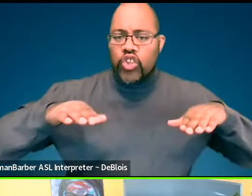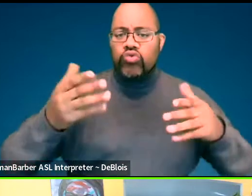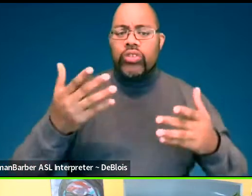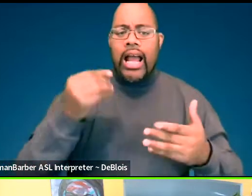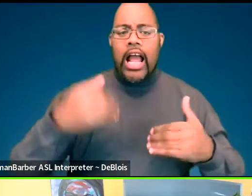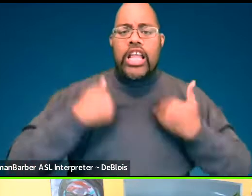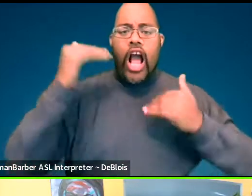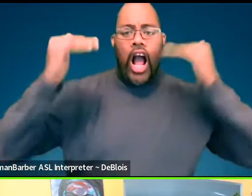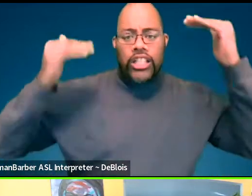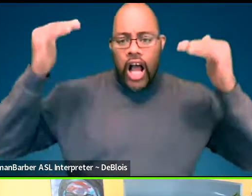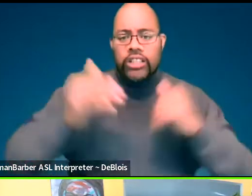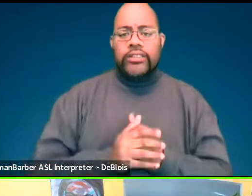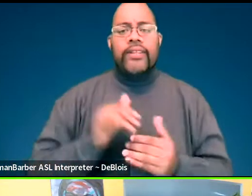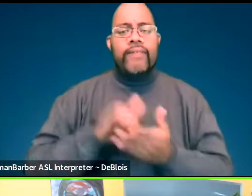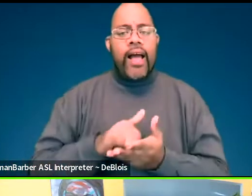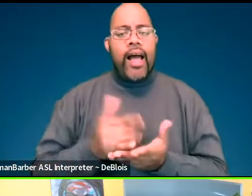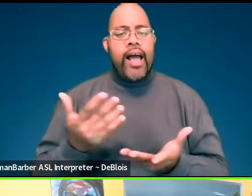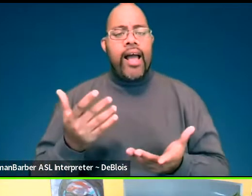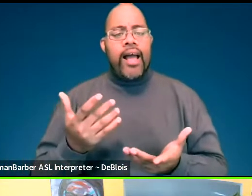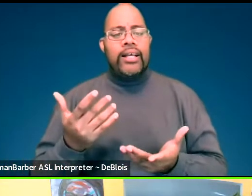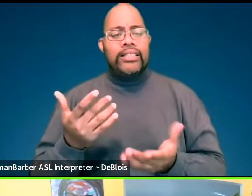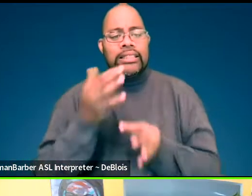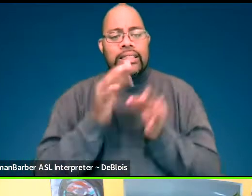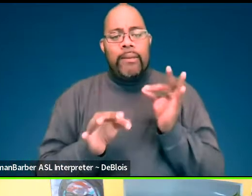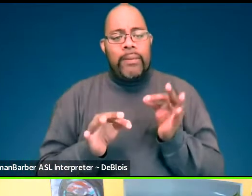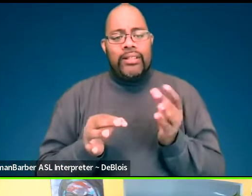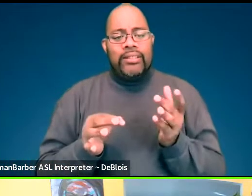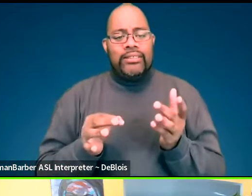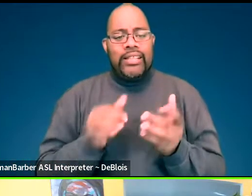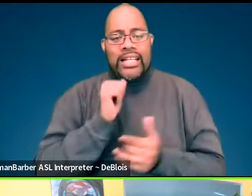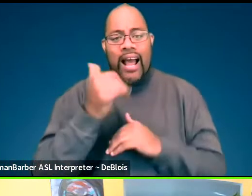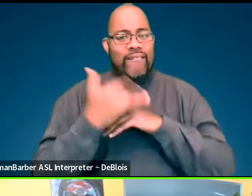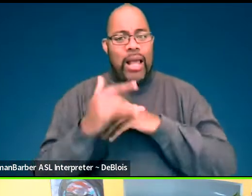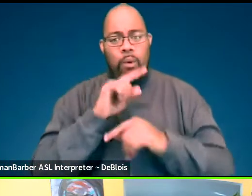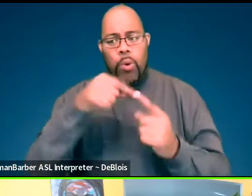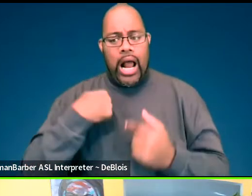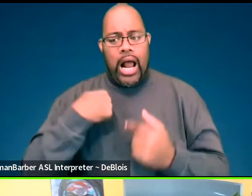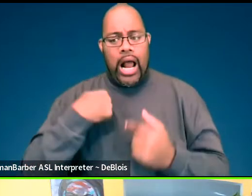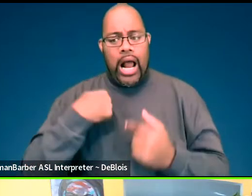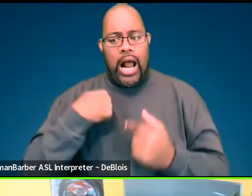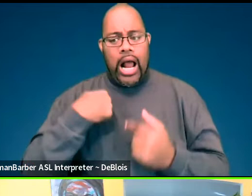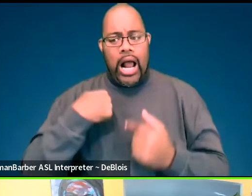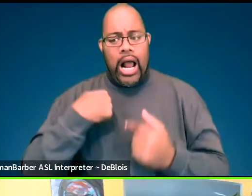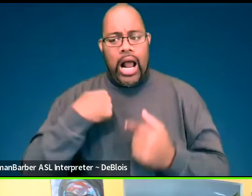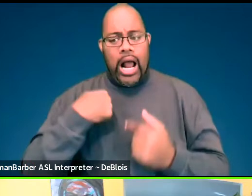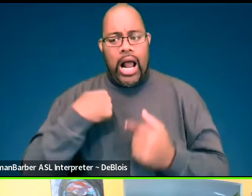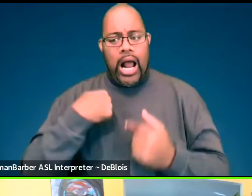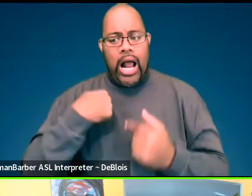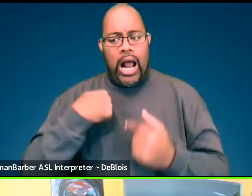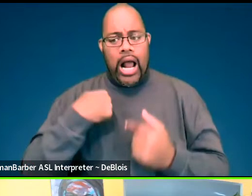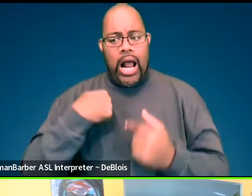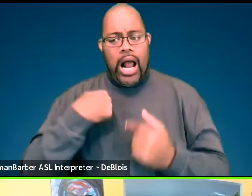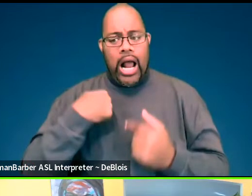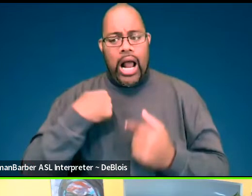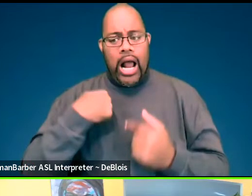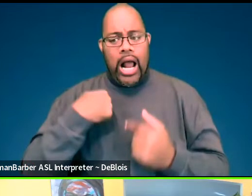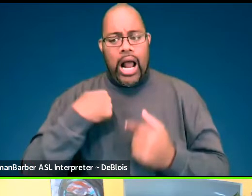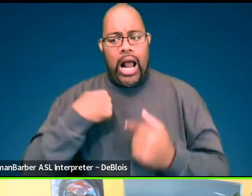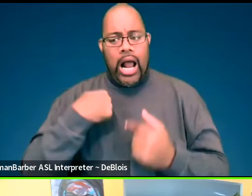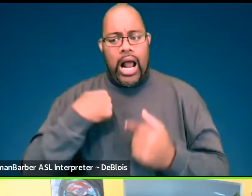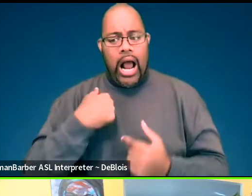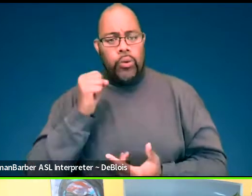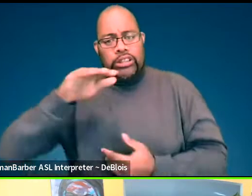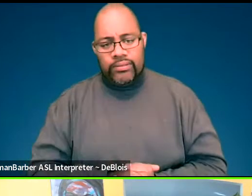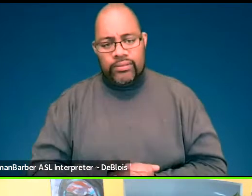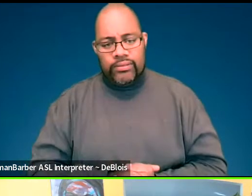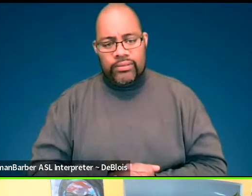young adults that were just simply not available when I was a child. And I remember as a college student,